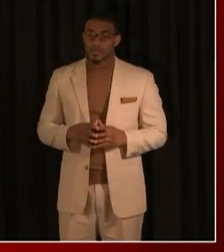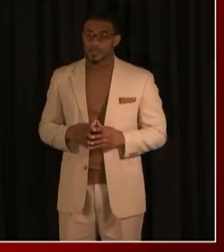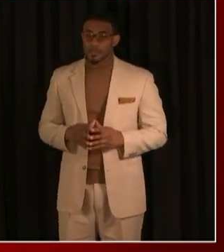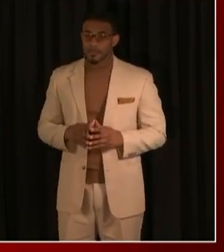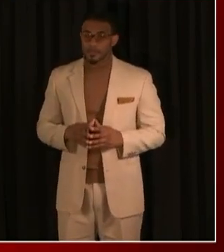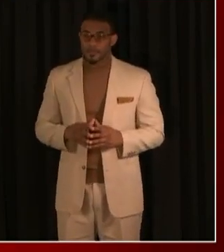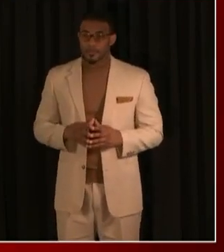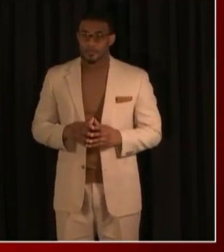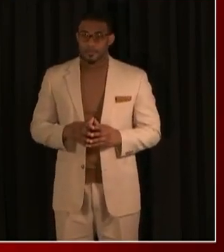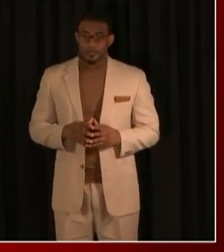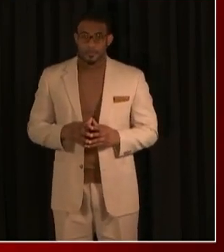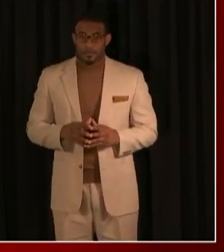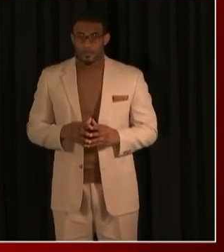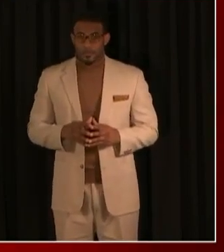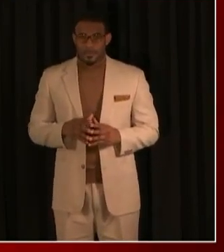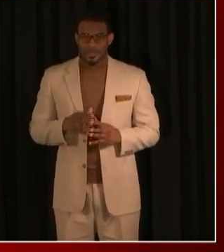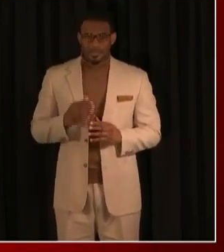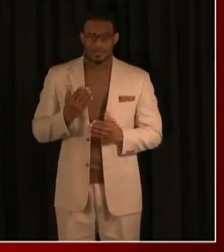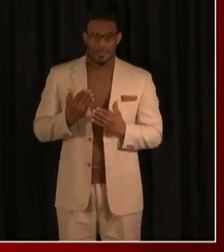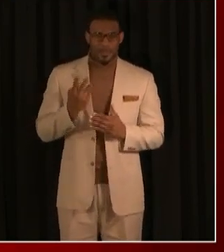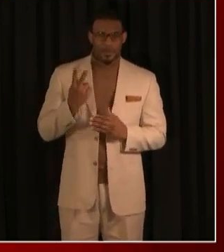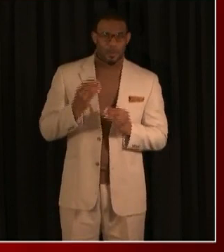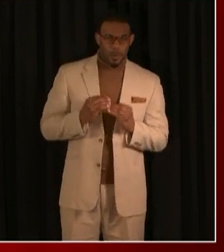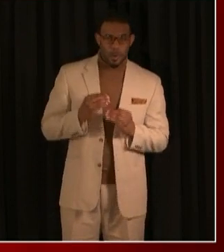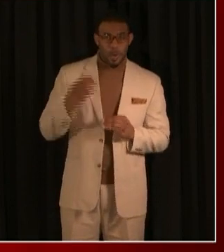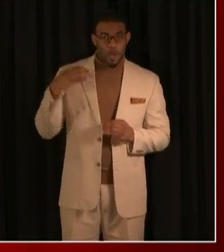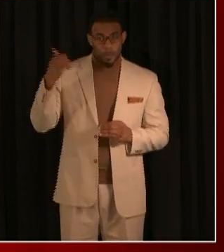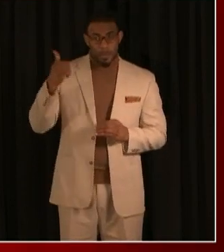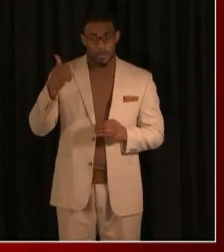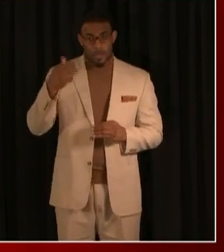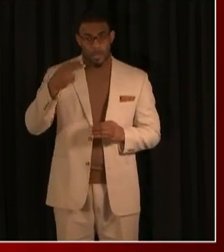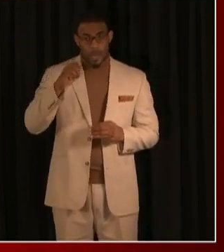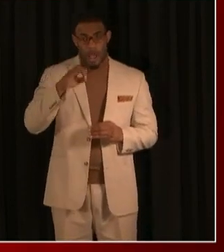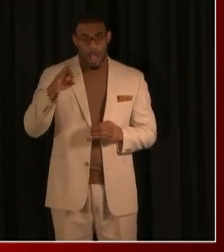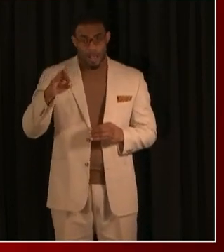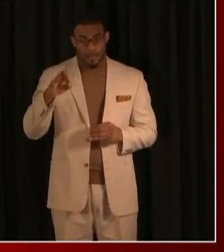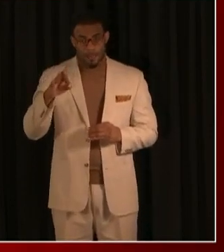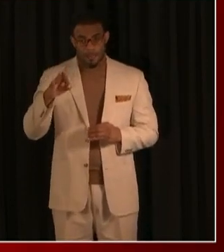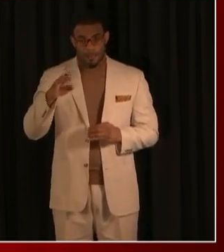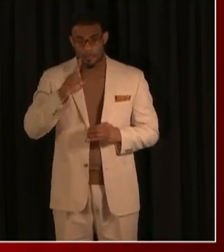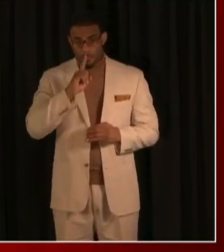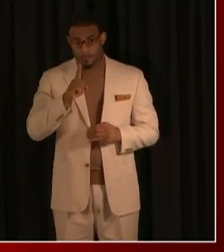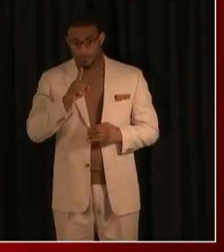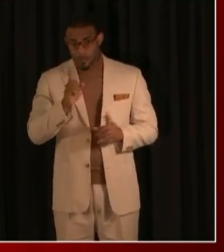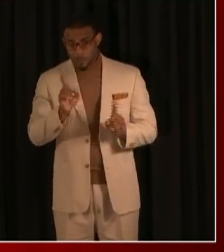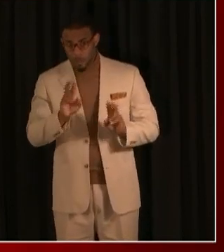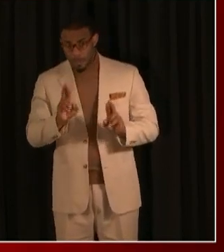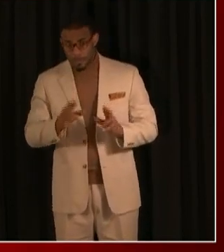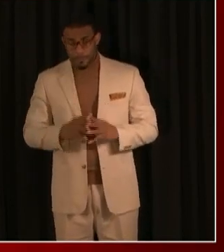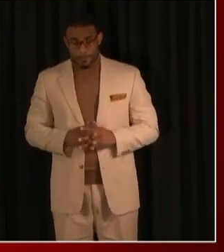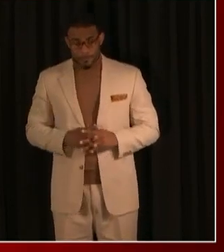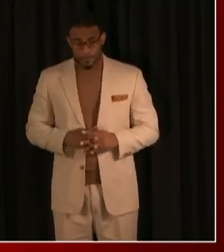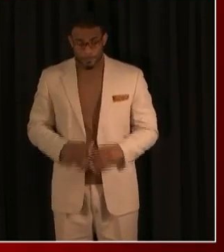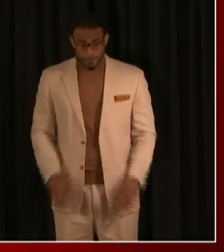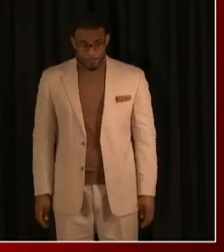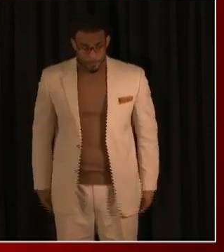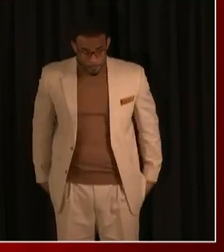question, and I think time for just two more. Commissioner Huff, your line is unmuted.